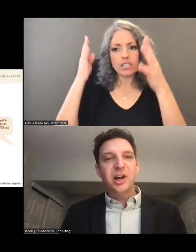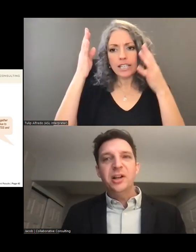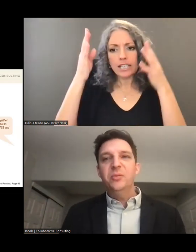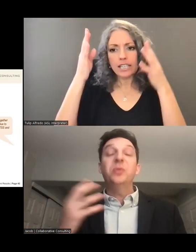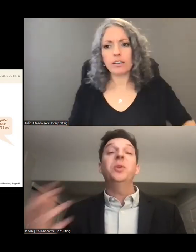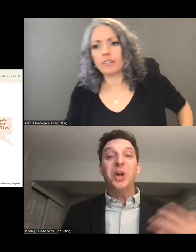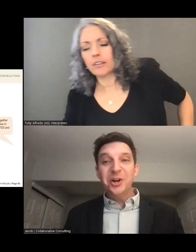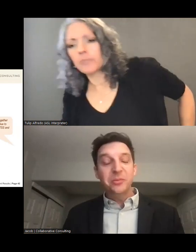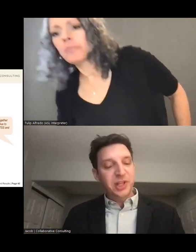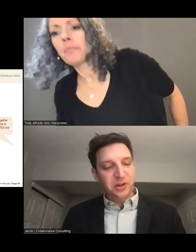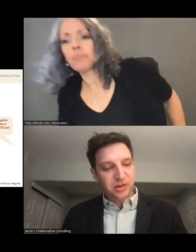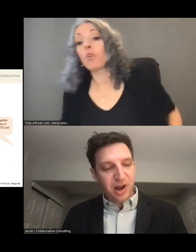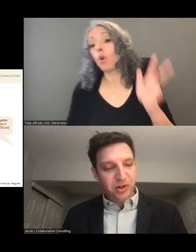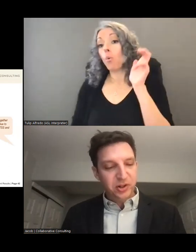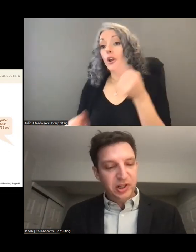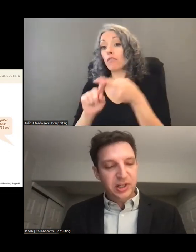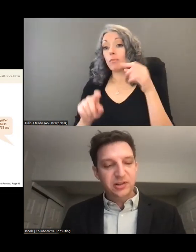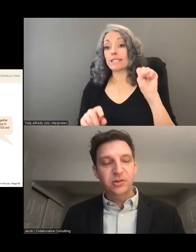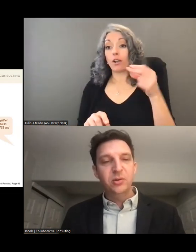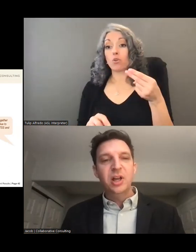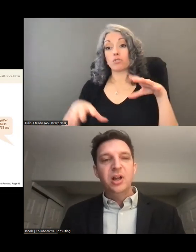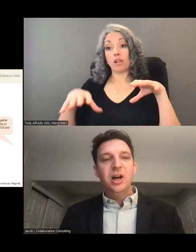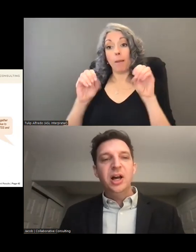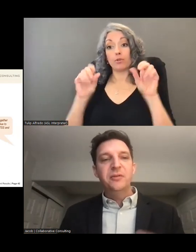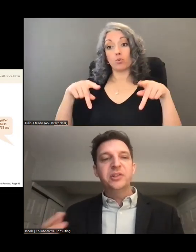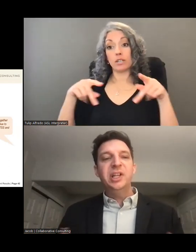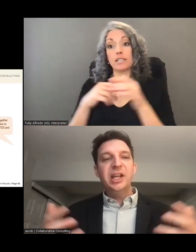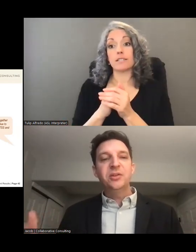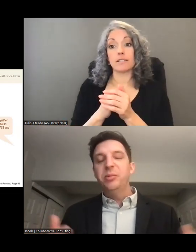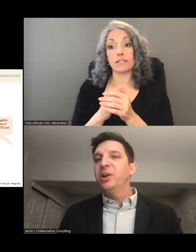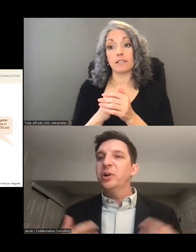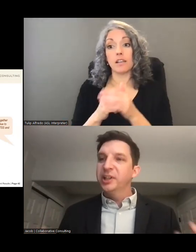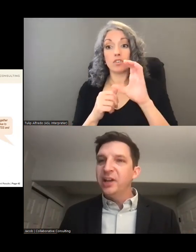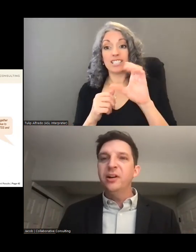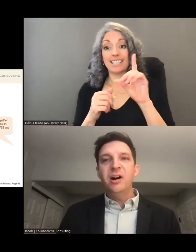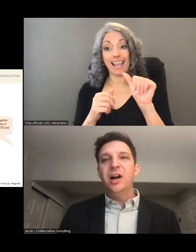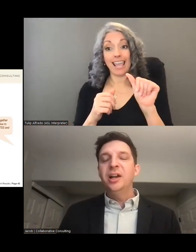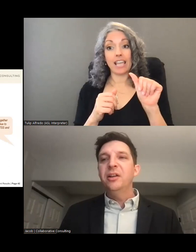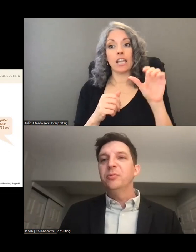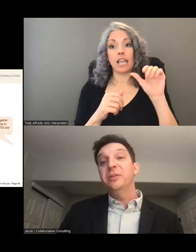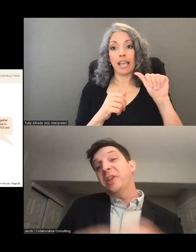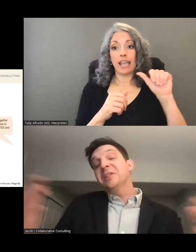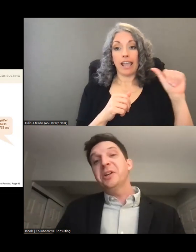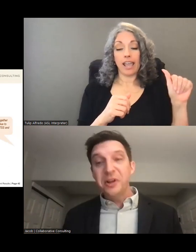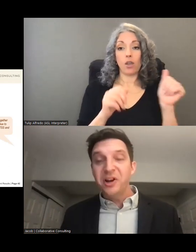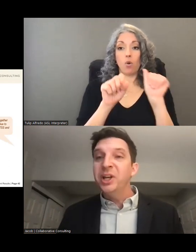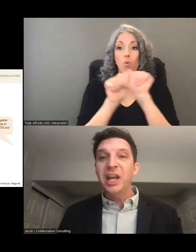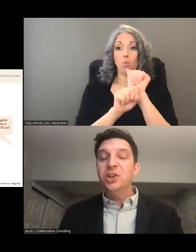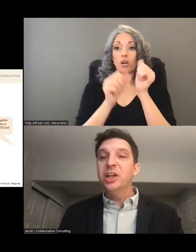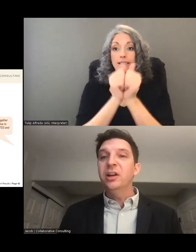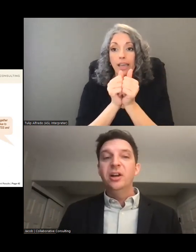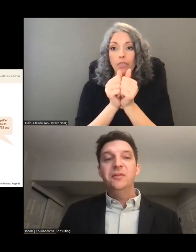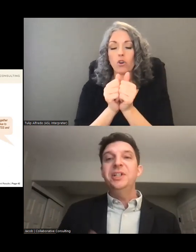We heard from stakeholders opportunities to for CDA and AAA to work together on things like